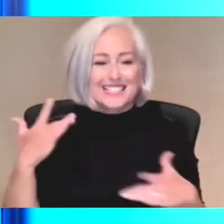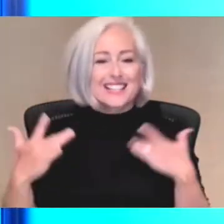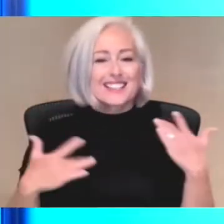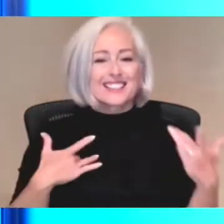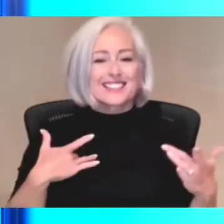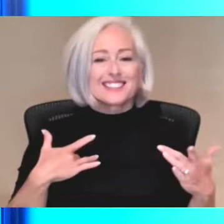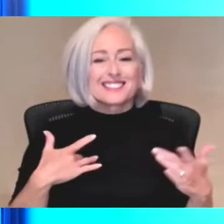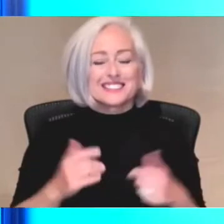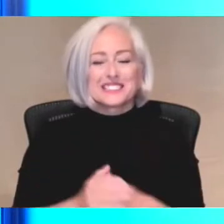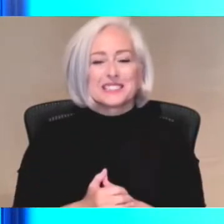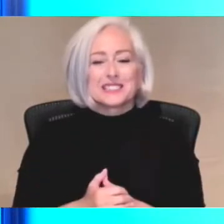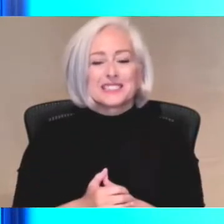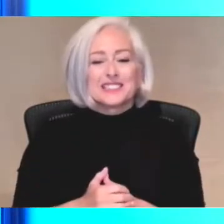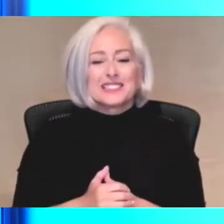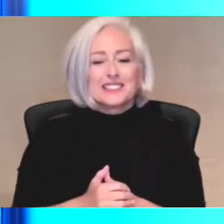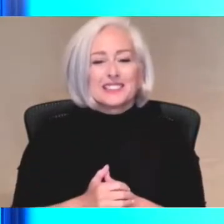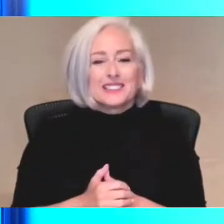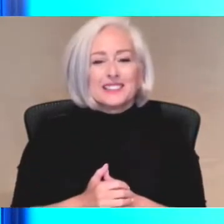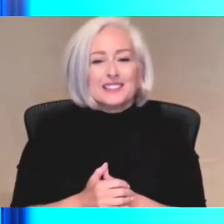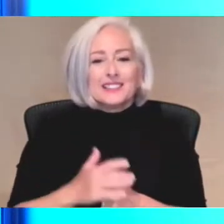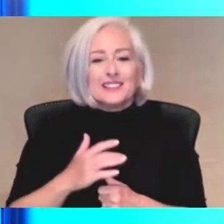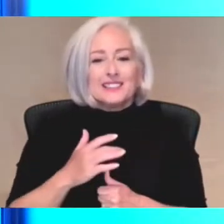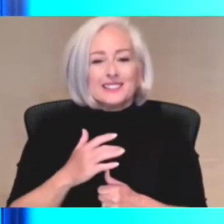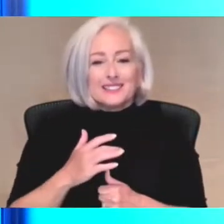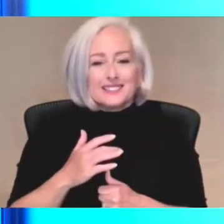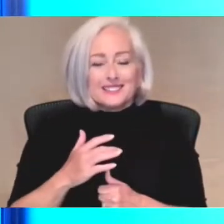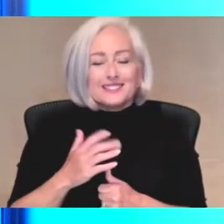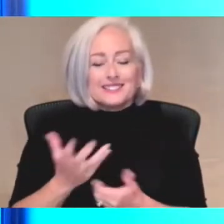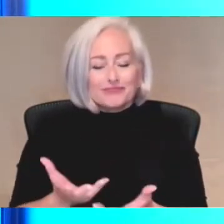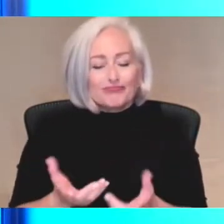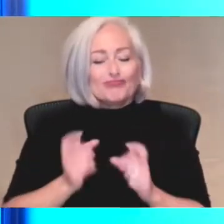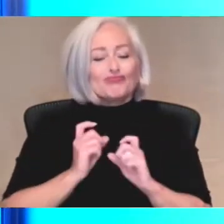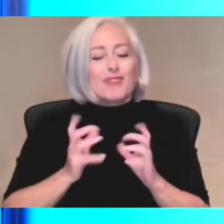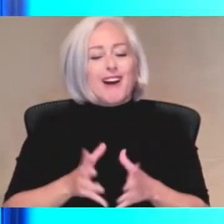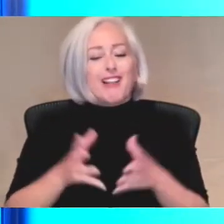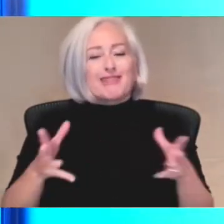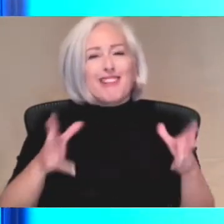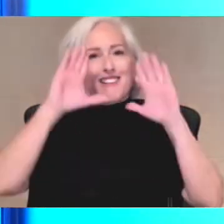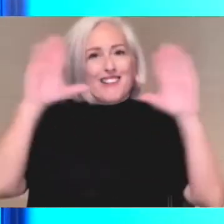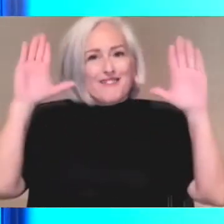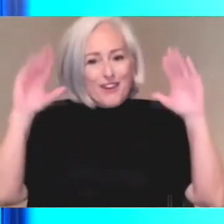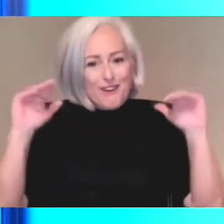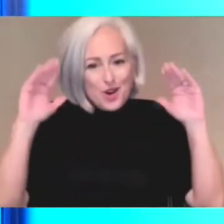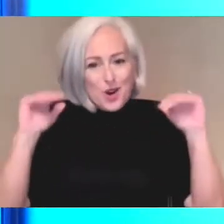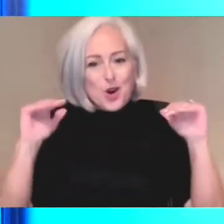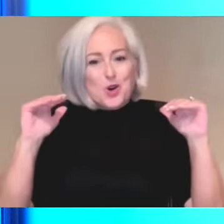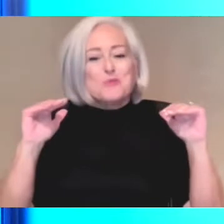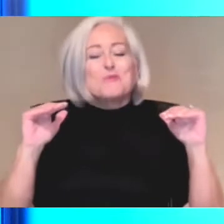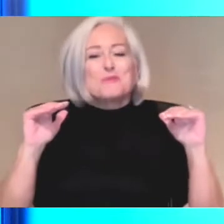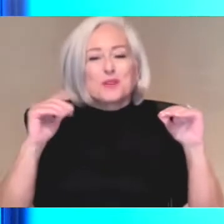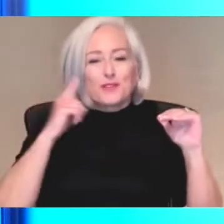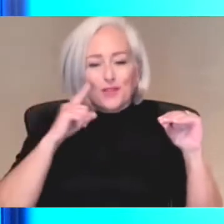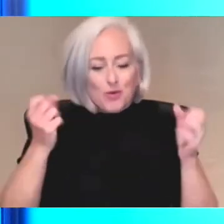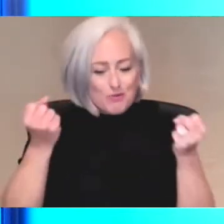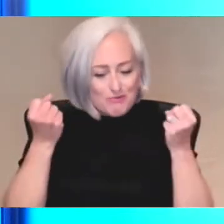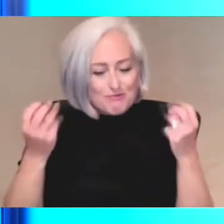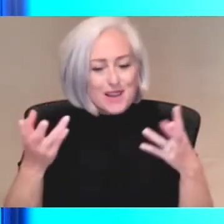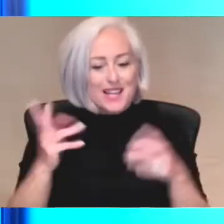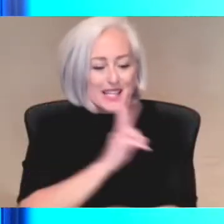also felt very hopeful. I think it was a sign of hope for a lot of patients